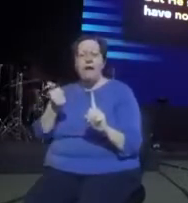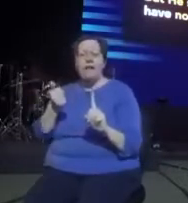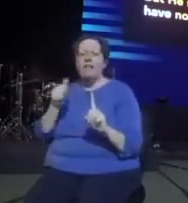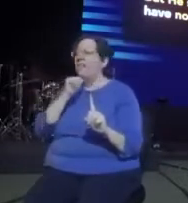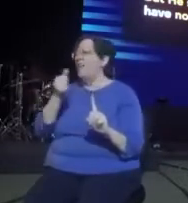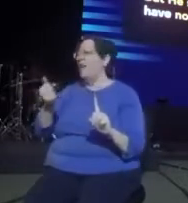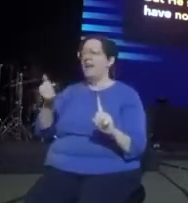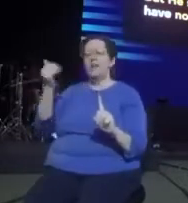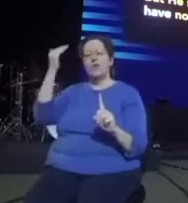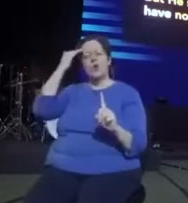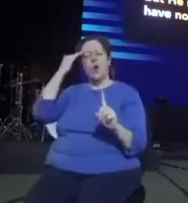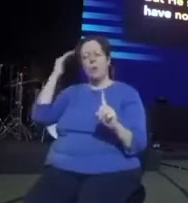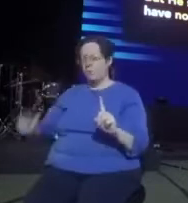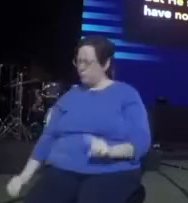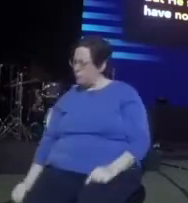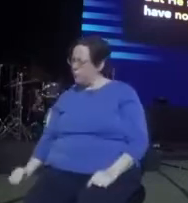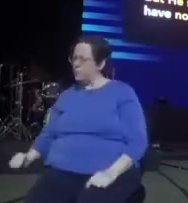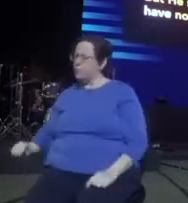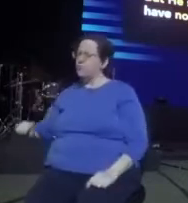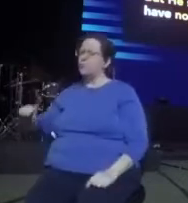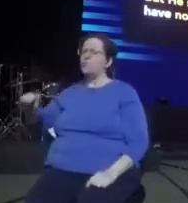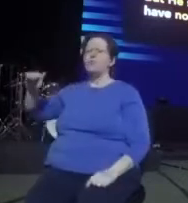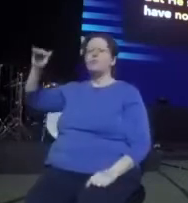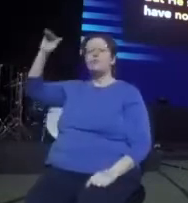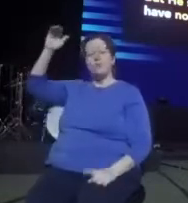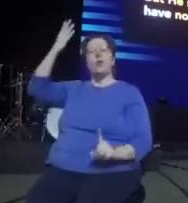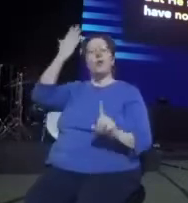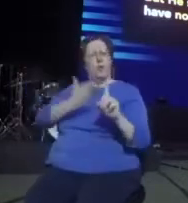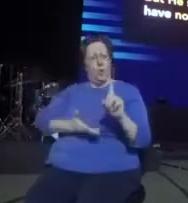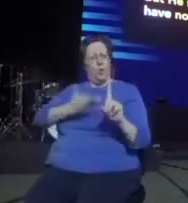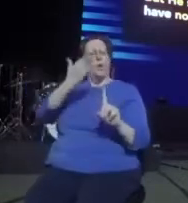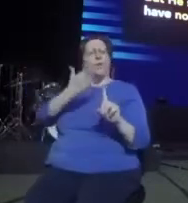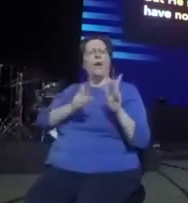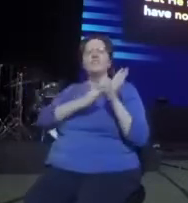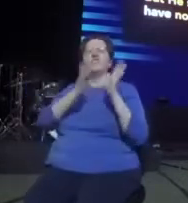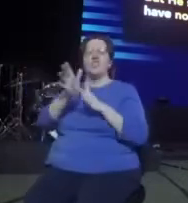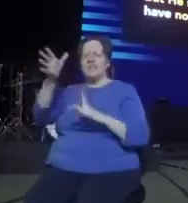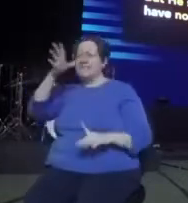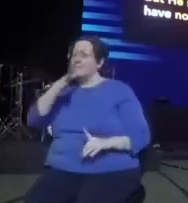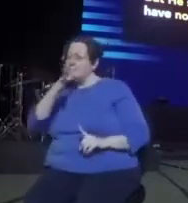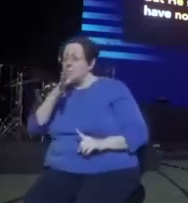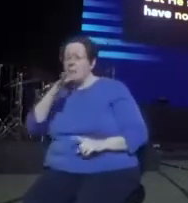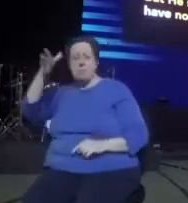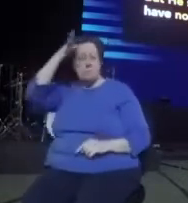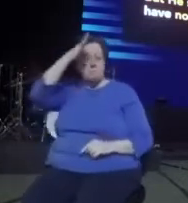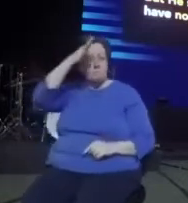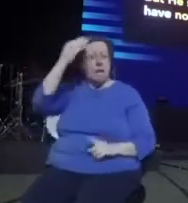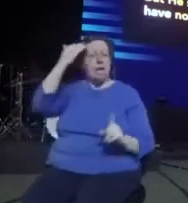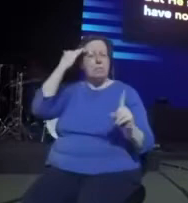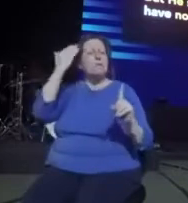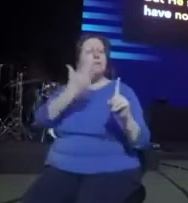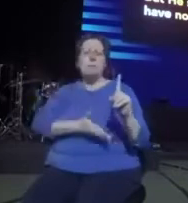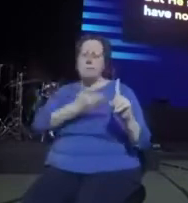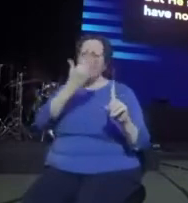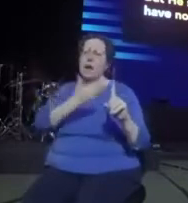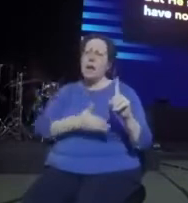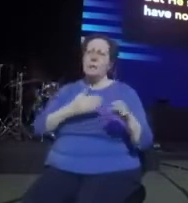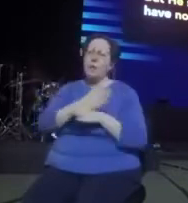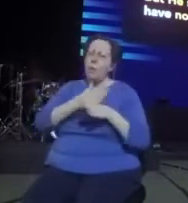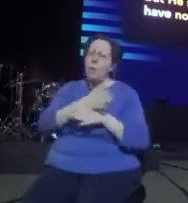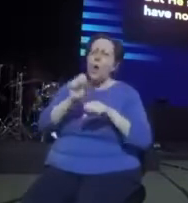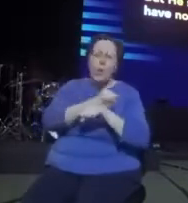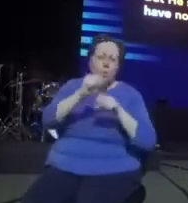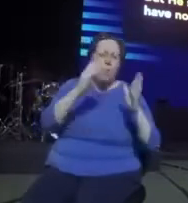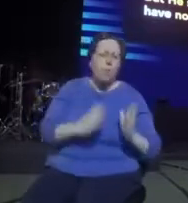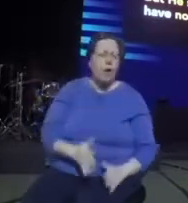had known him from the past. They knew who he was. They knew his mom, his dad. They knew he was a carpenter. They saw